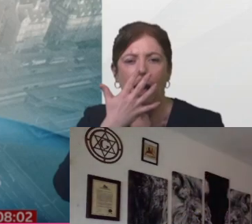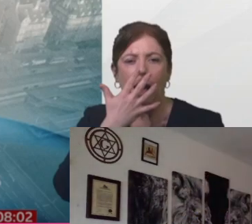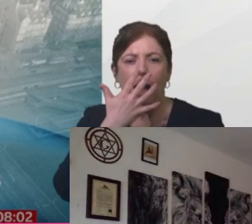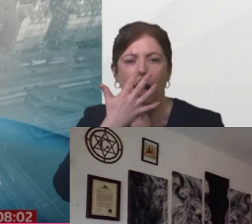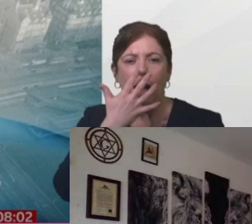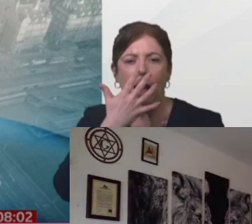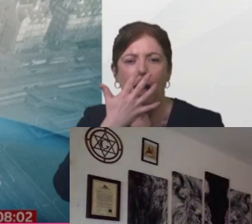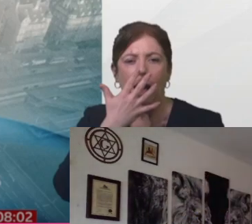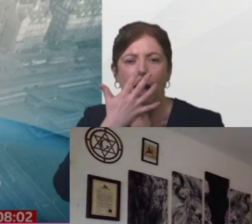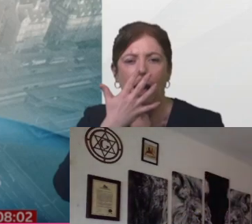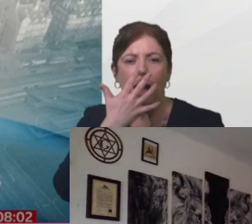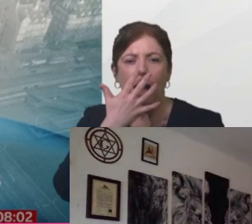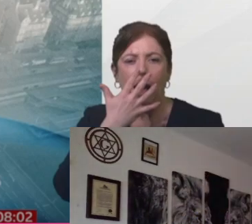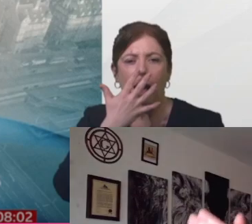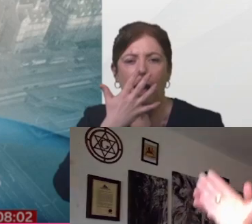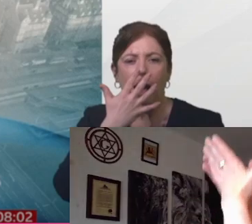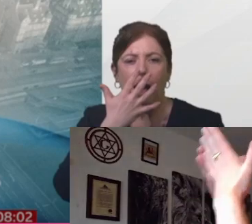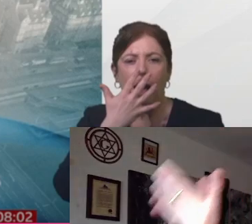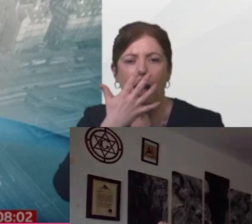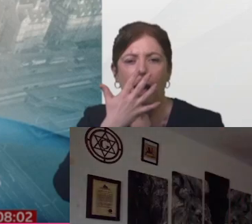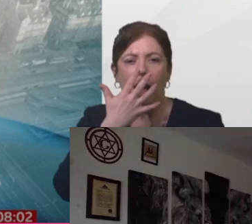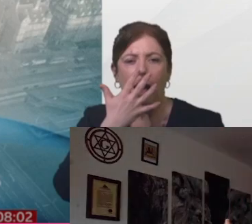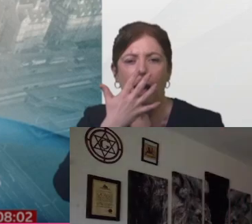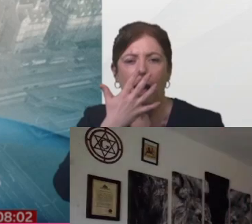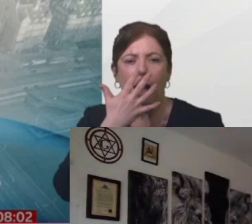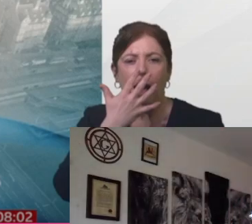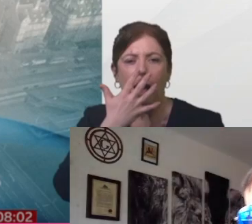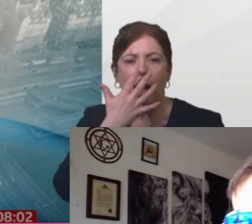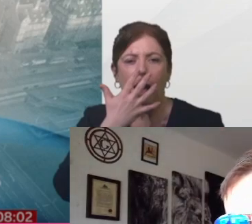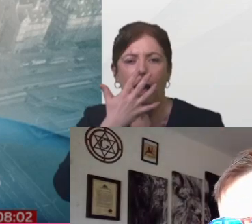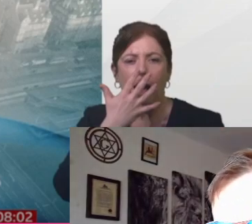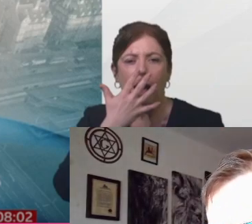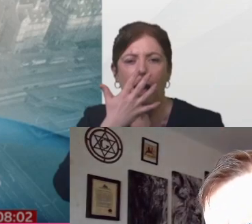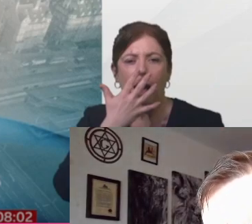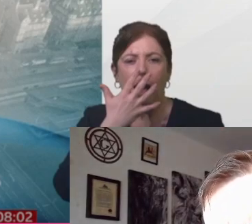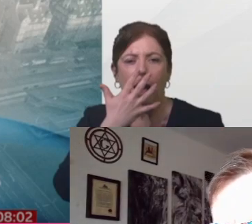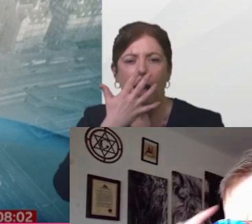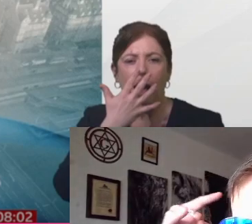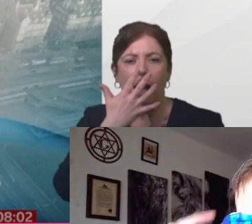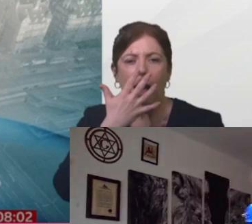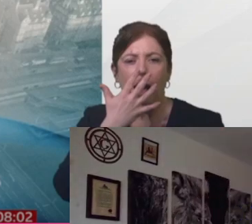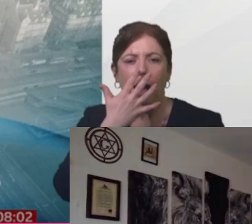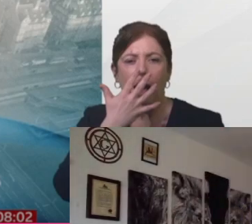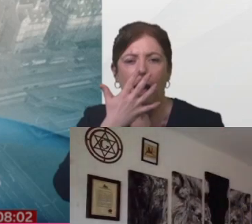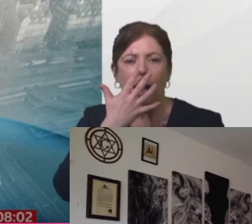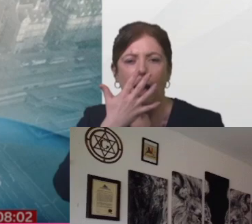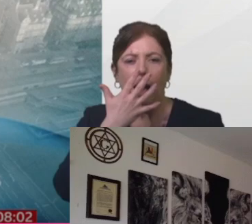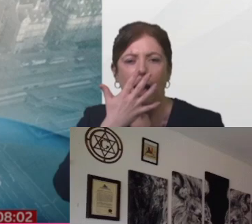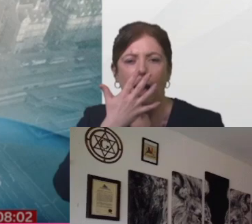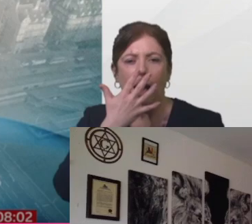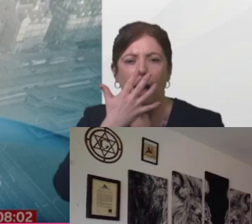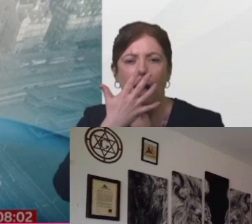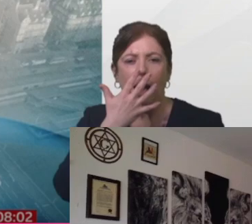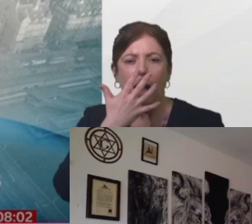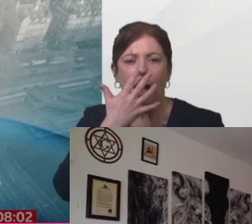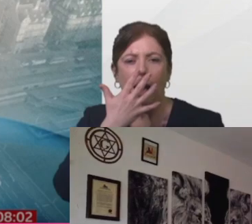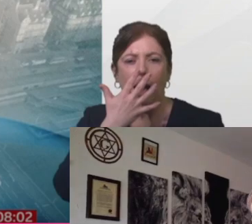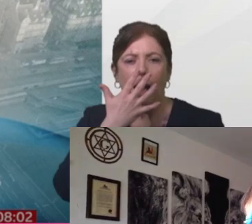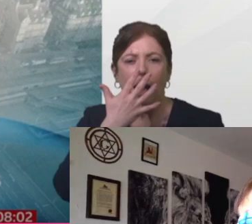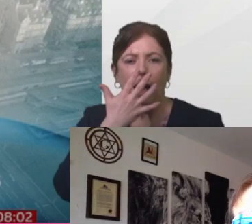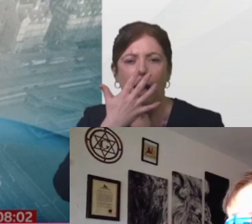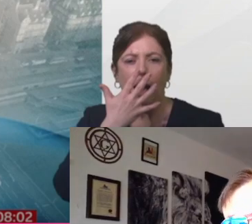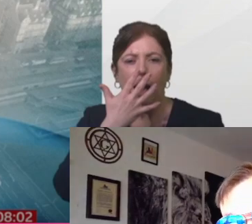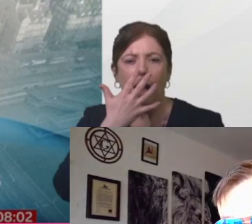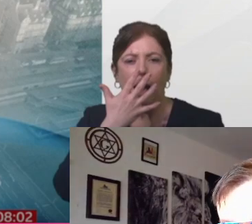that sea over there, that big bit of water? Just partied it like a fucking G. Right,